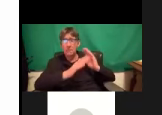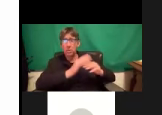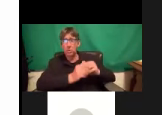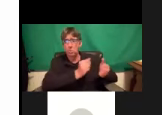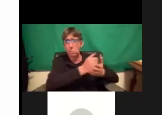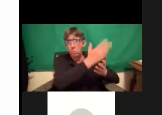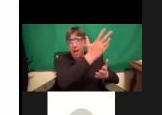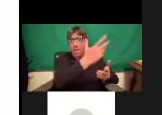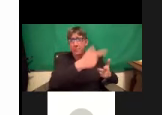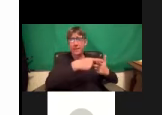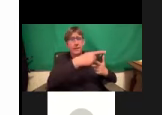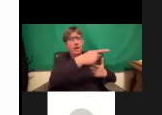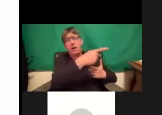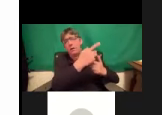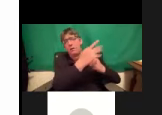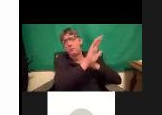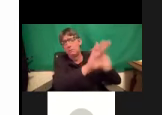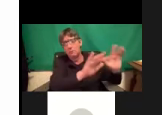transporting